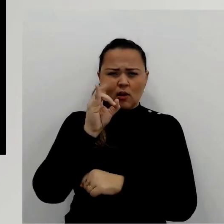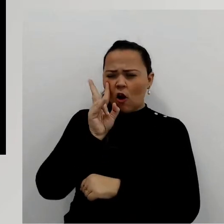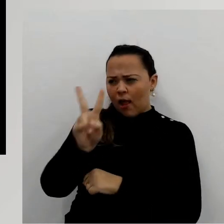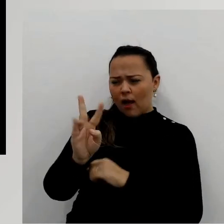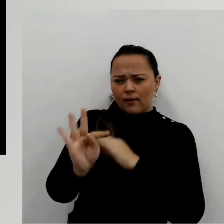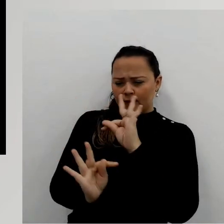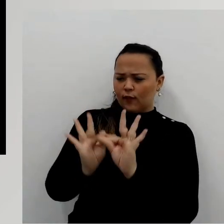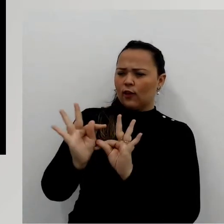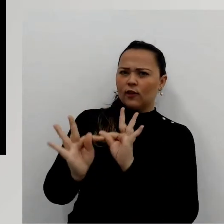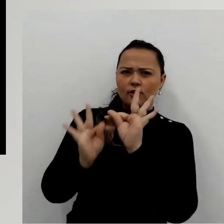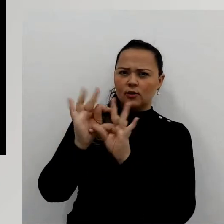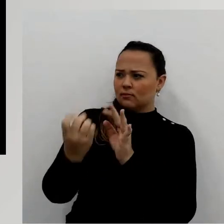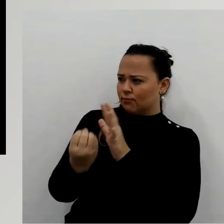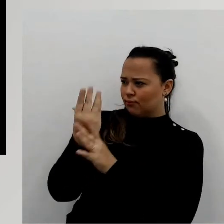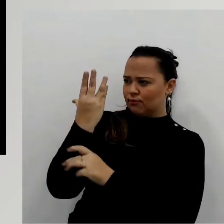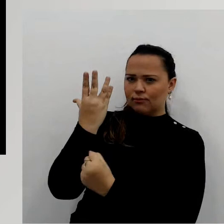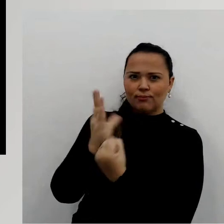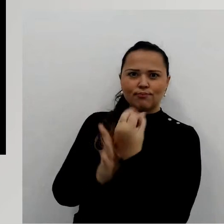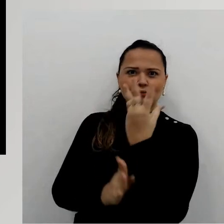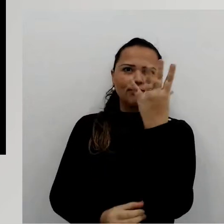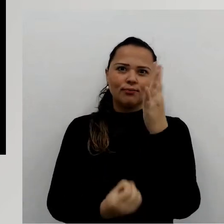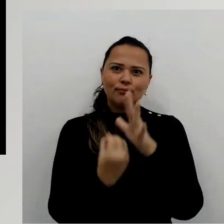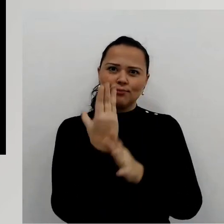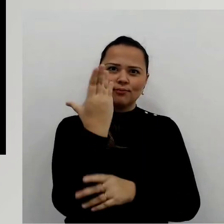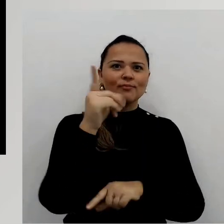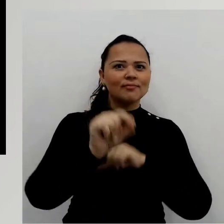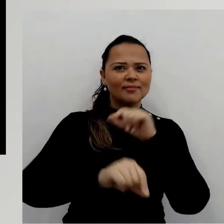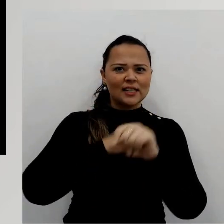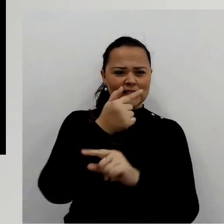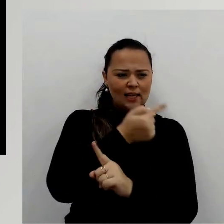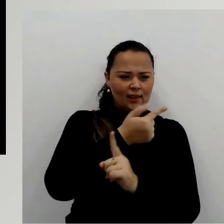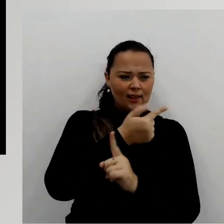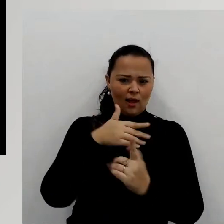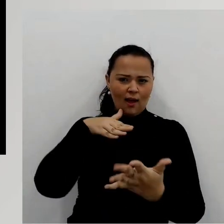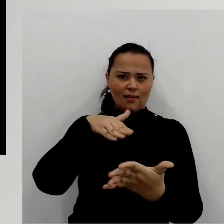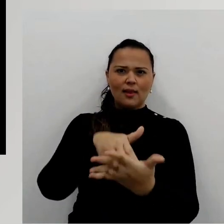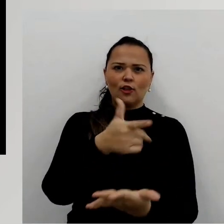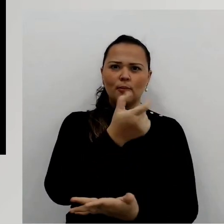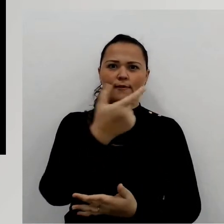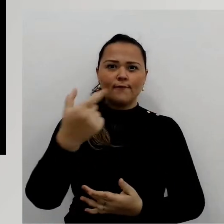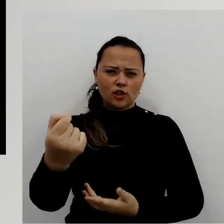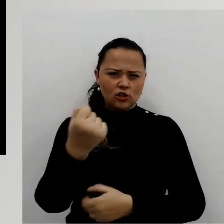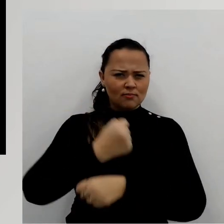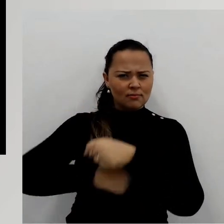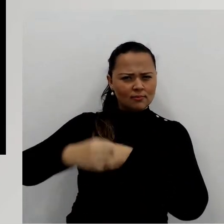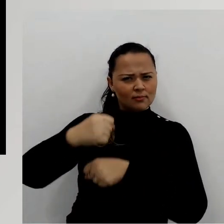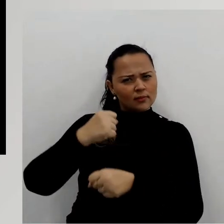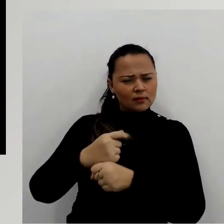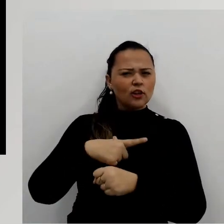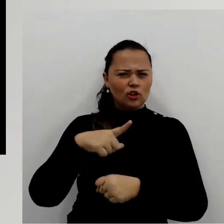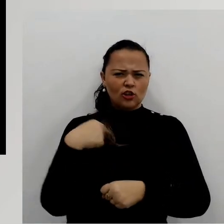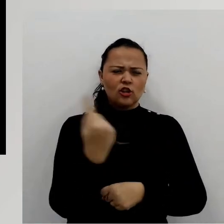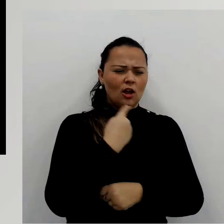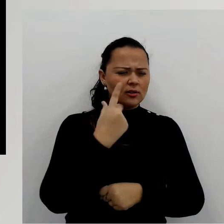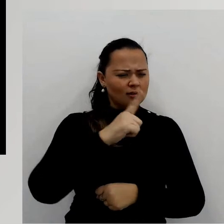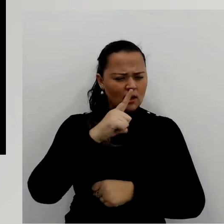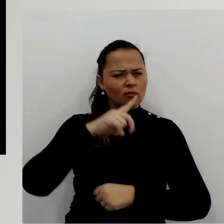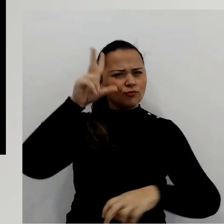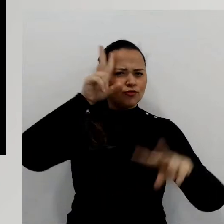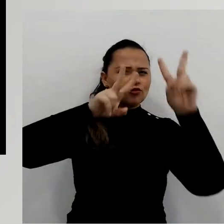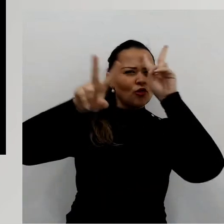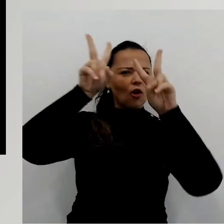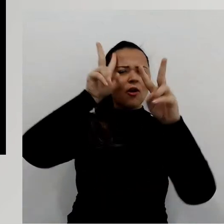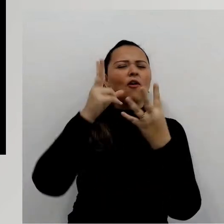period from 1972 up till 2020, we had the desktop publishing era, when we started to do work